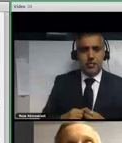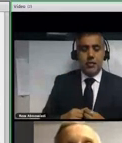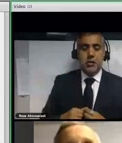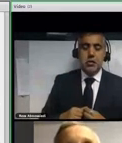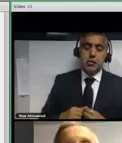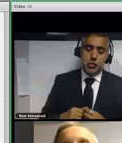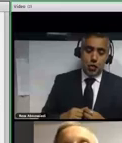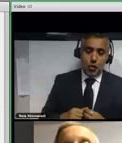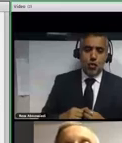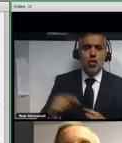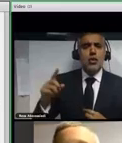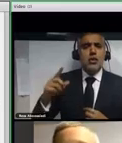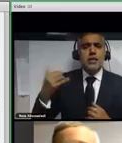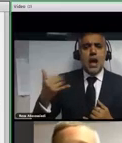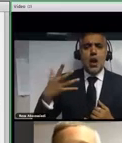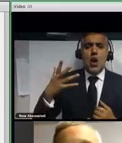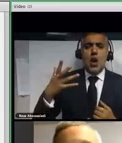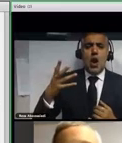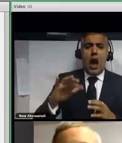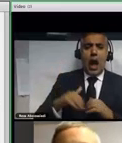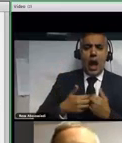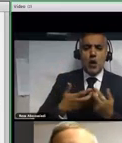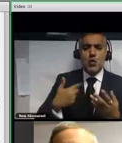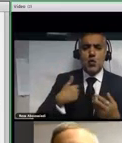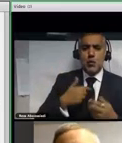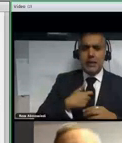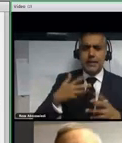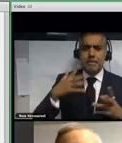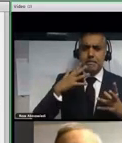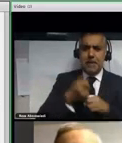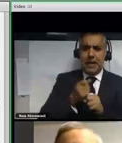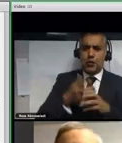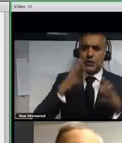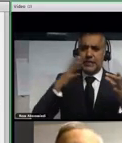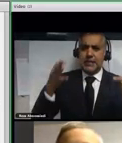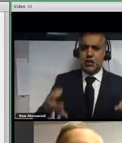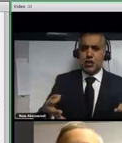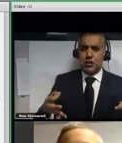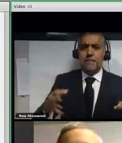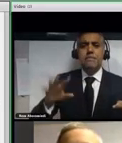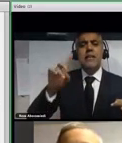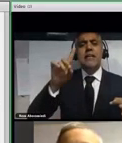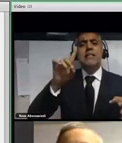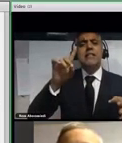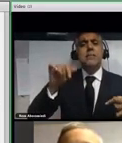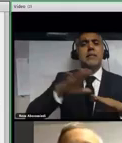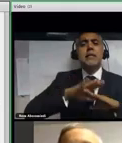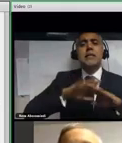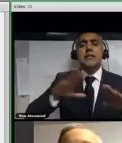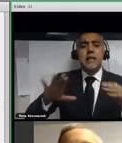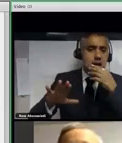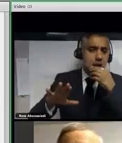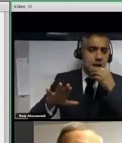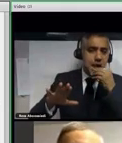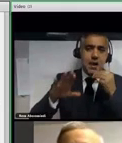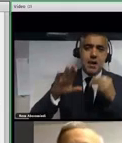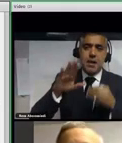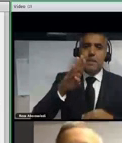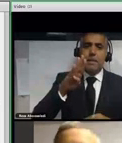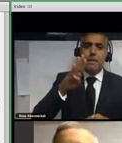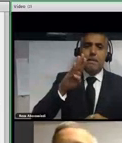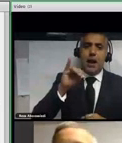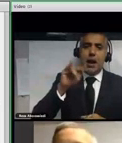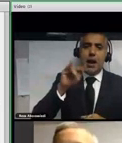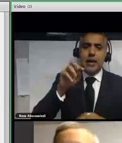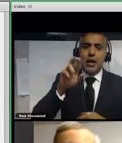So the big question is, where do we draw the line? As I said before, disability is not really a binary variable. It's not